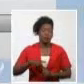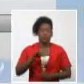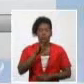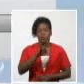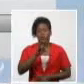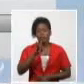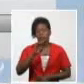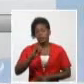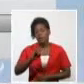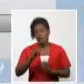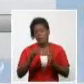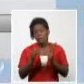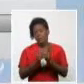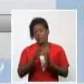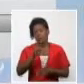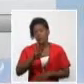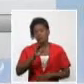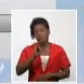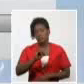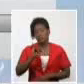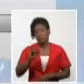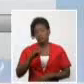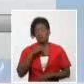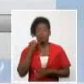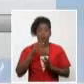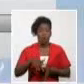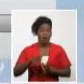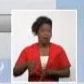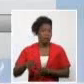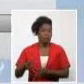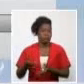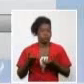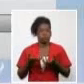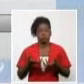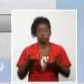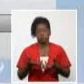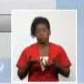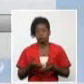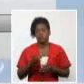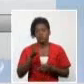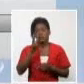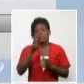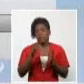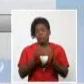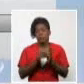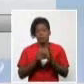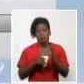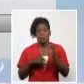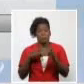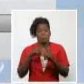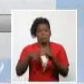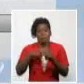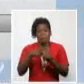7.09%. In the Americas region, there are already